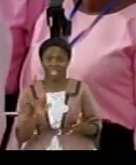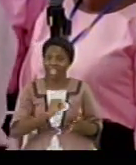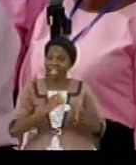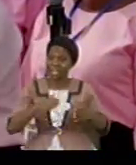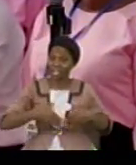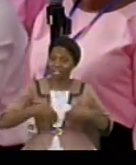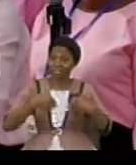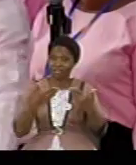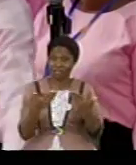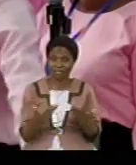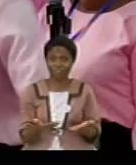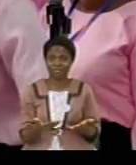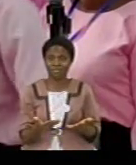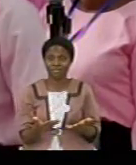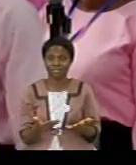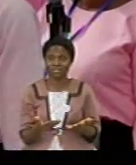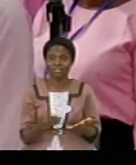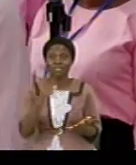You transform me,